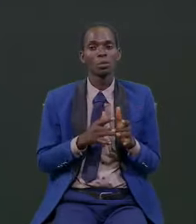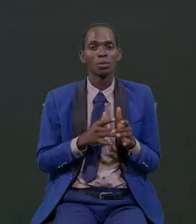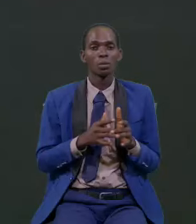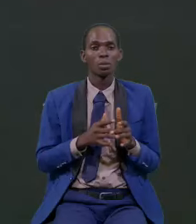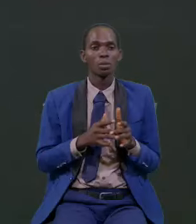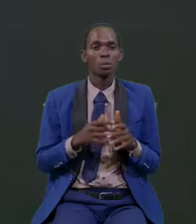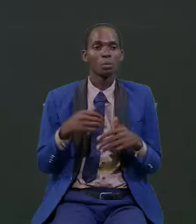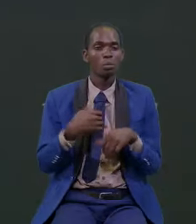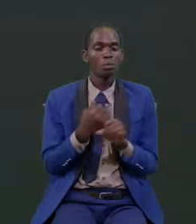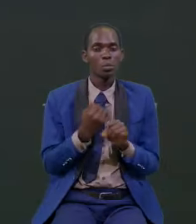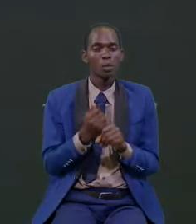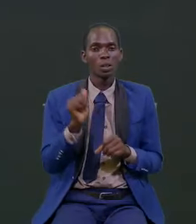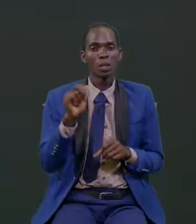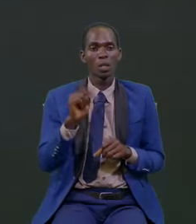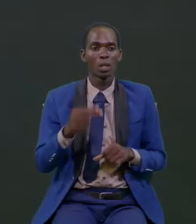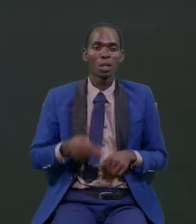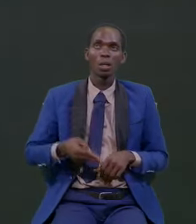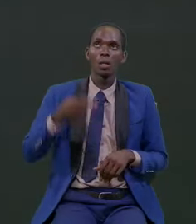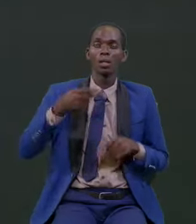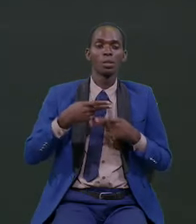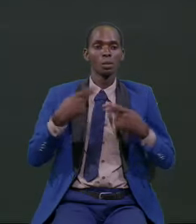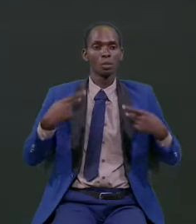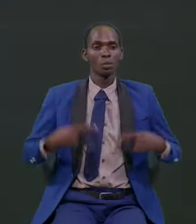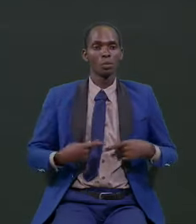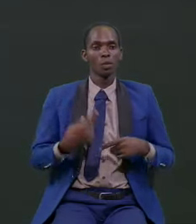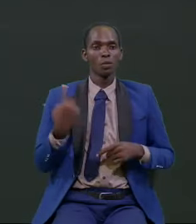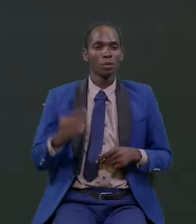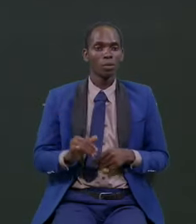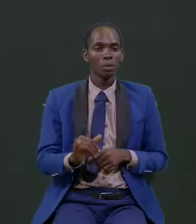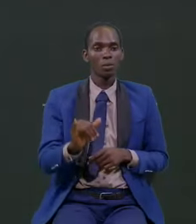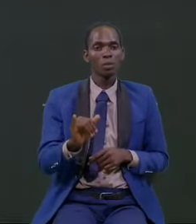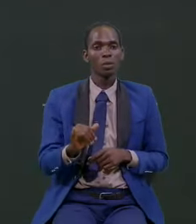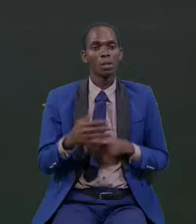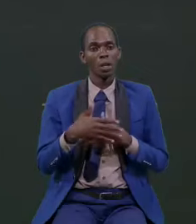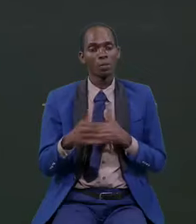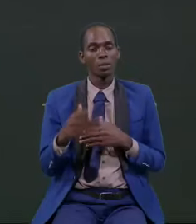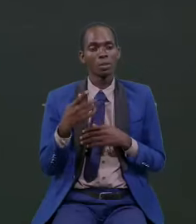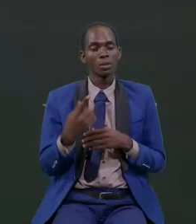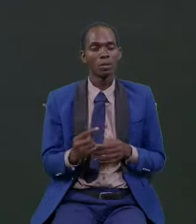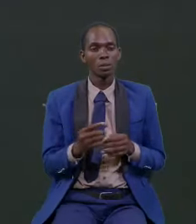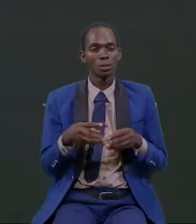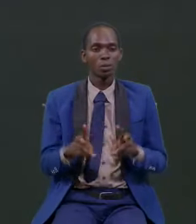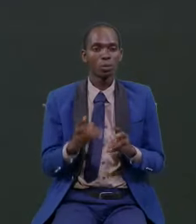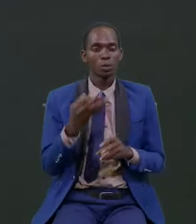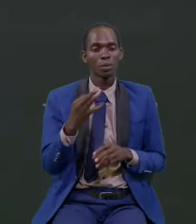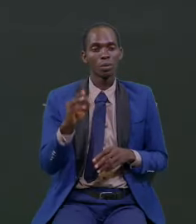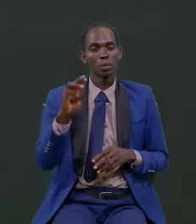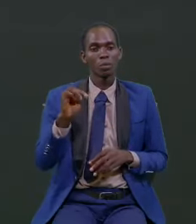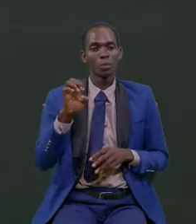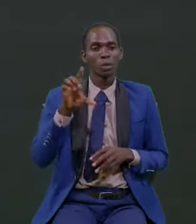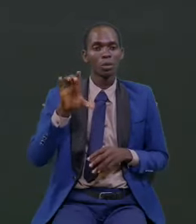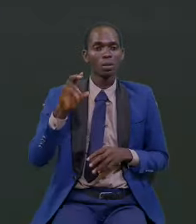priest forever and after the order of Melchizedek.